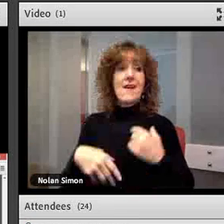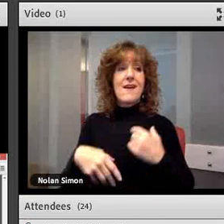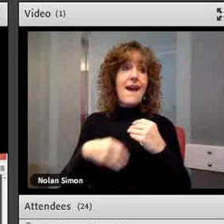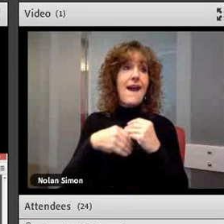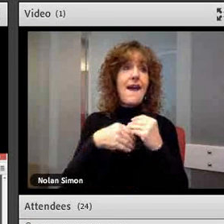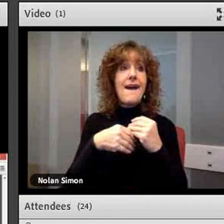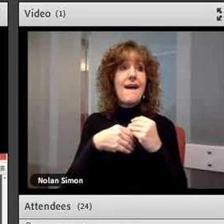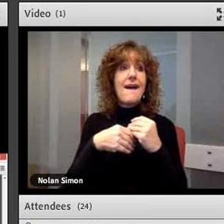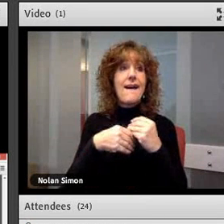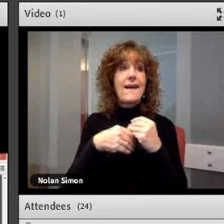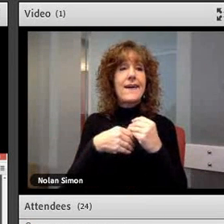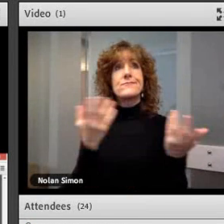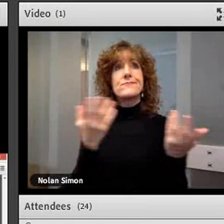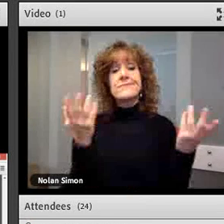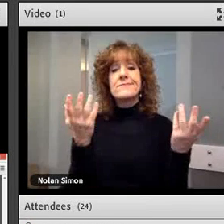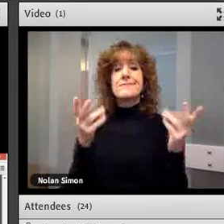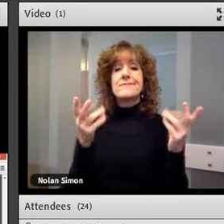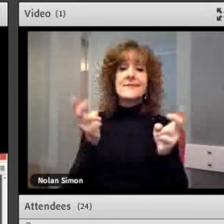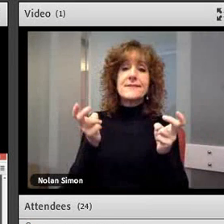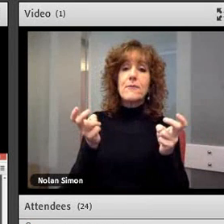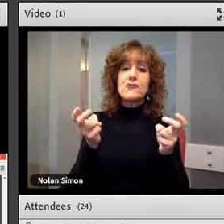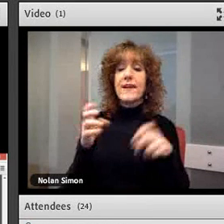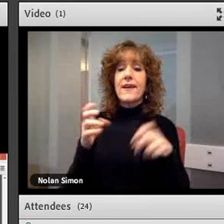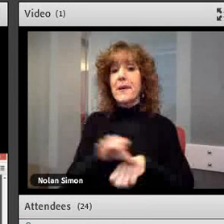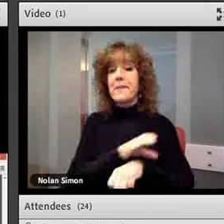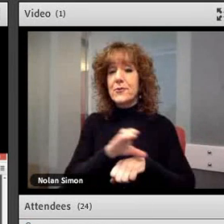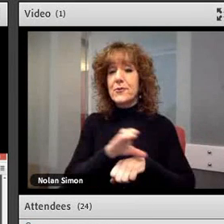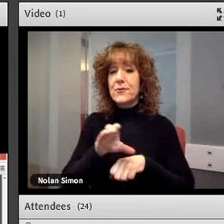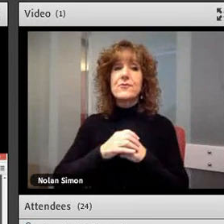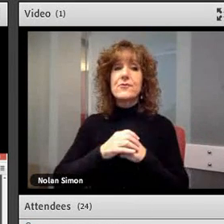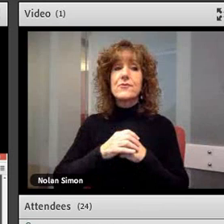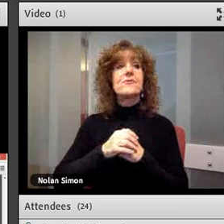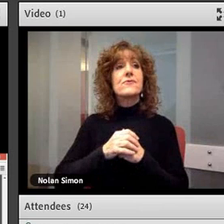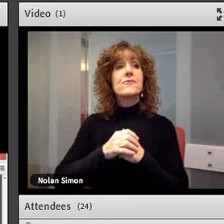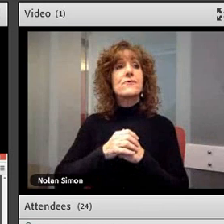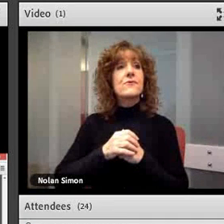in, let's see, the subject, computers,